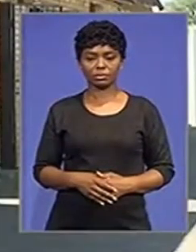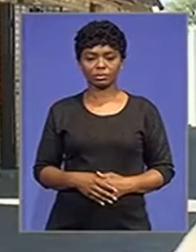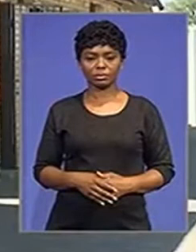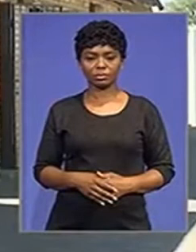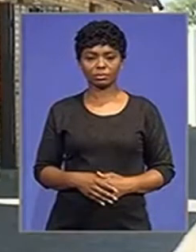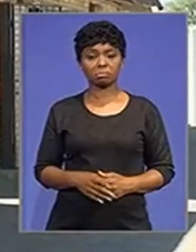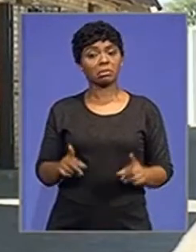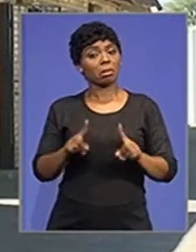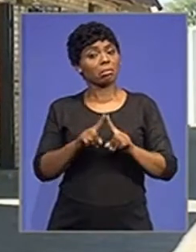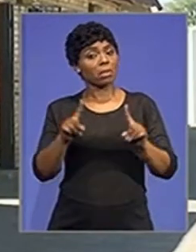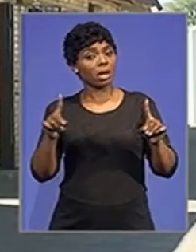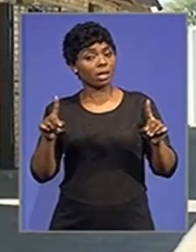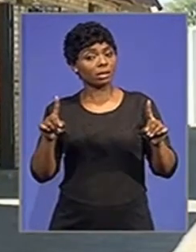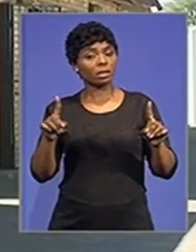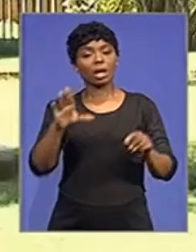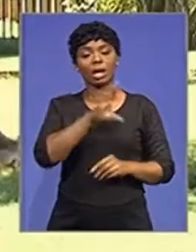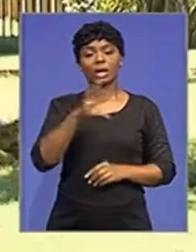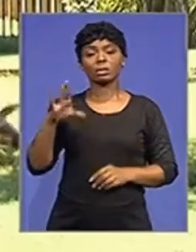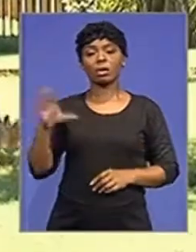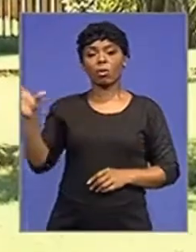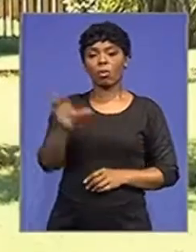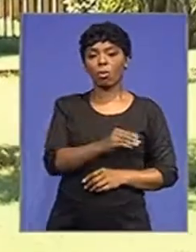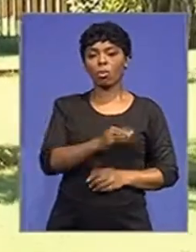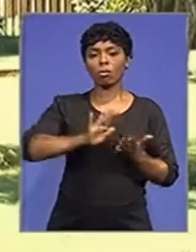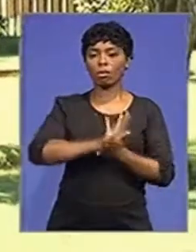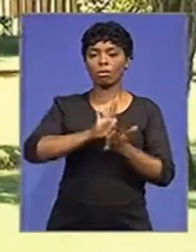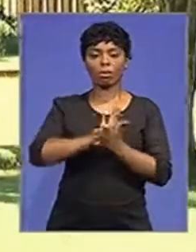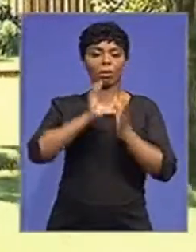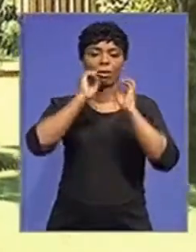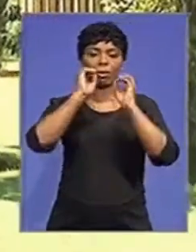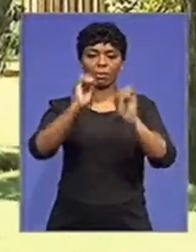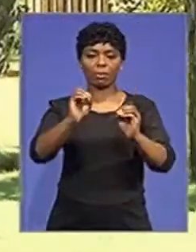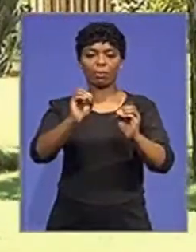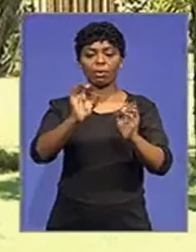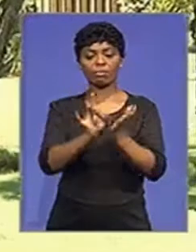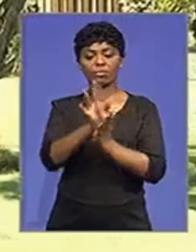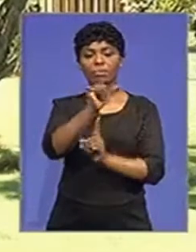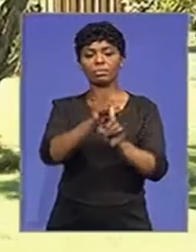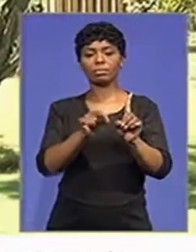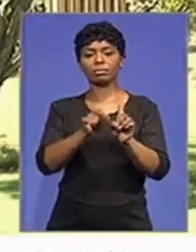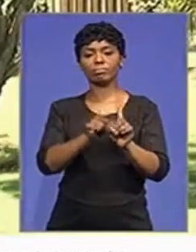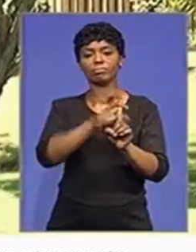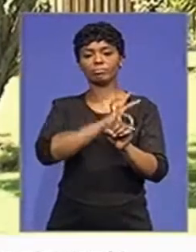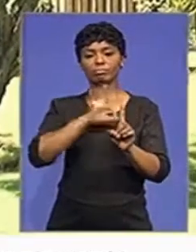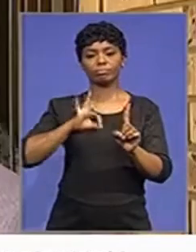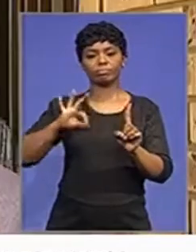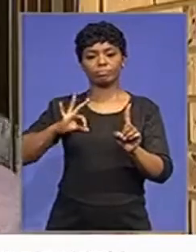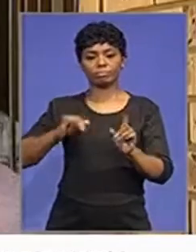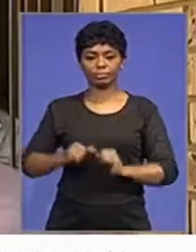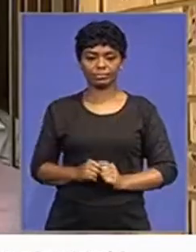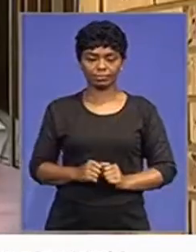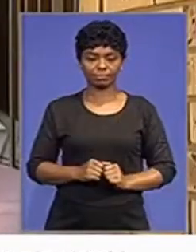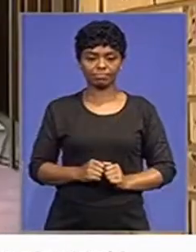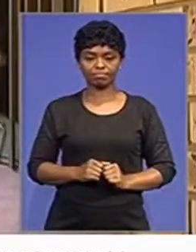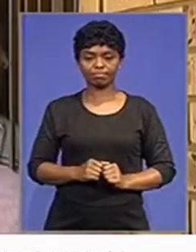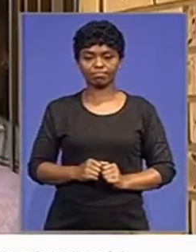Le gale ga se makhanselara otlhe a ikamanyang le go tlosiwa mo maemong ga garatoropo. Re distancitse